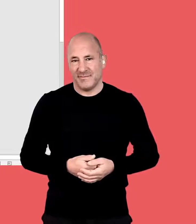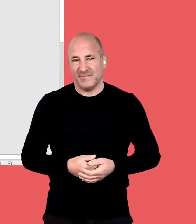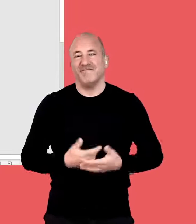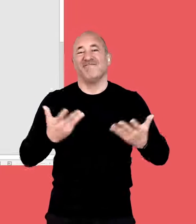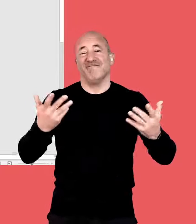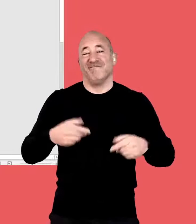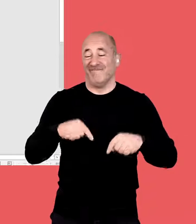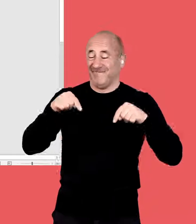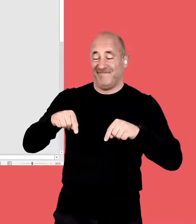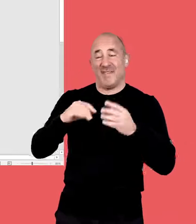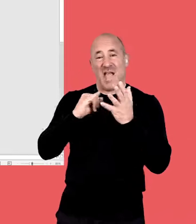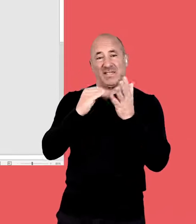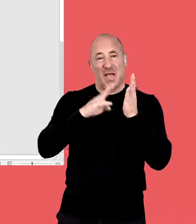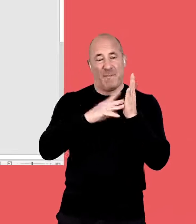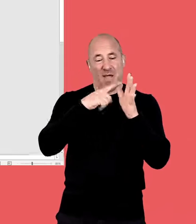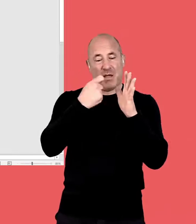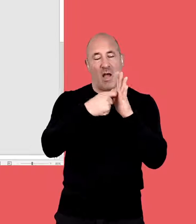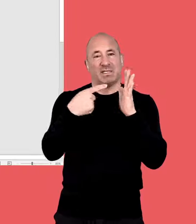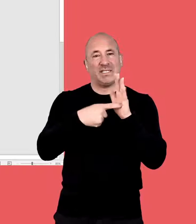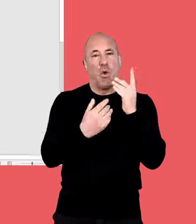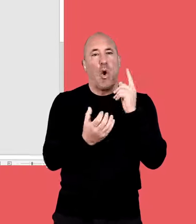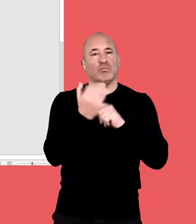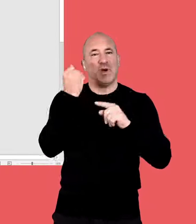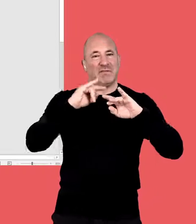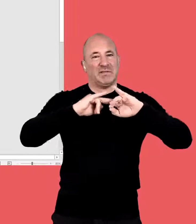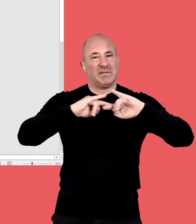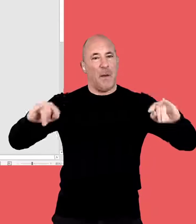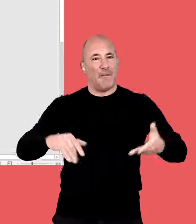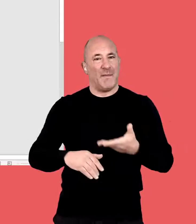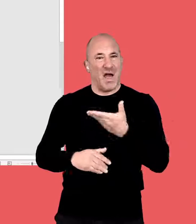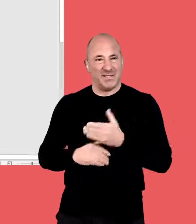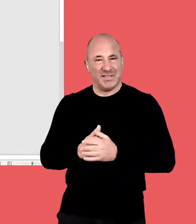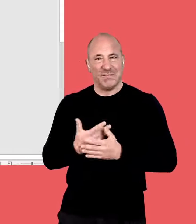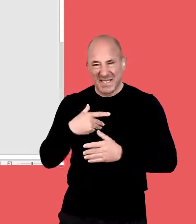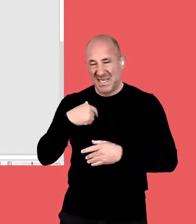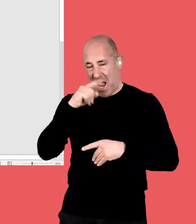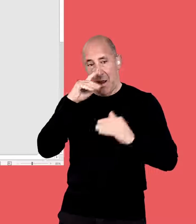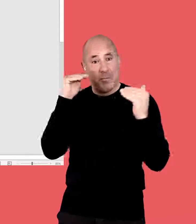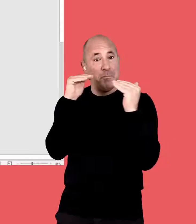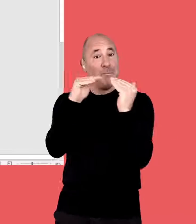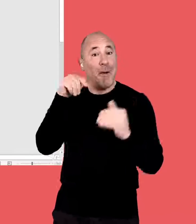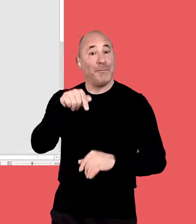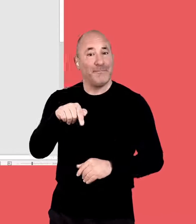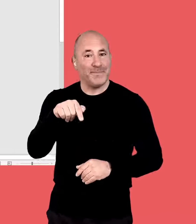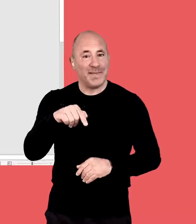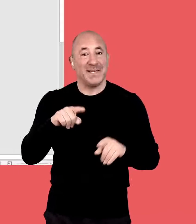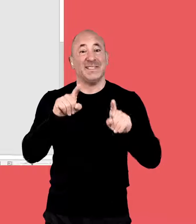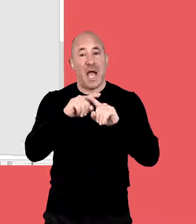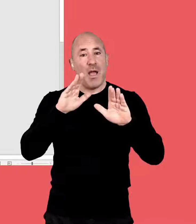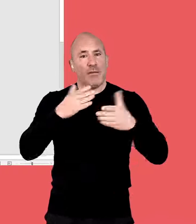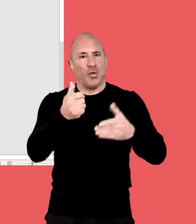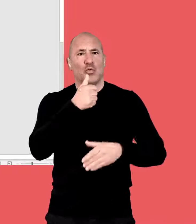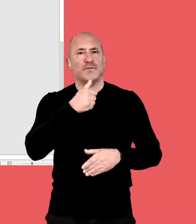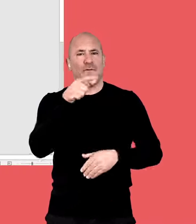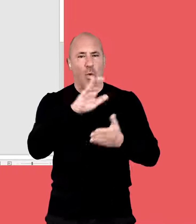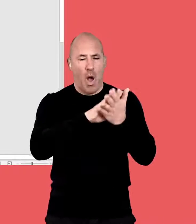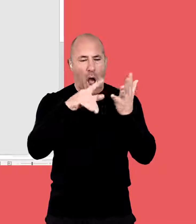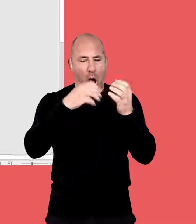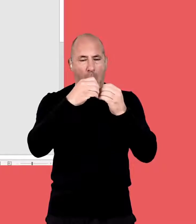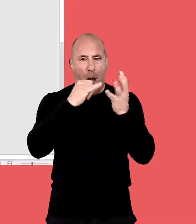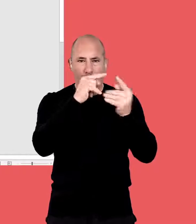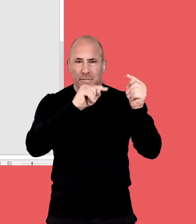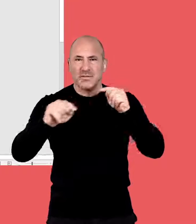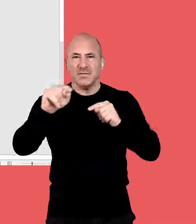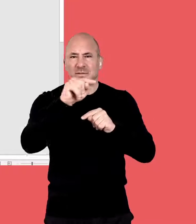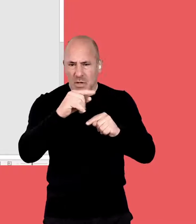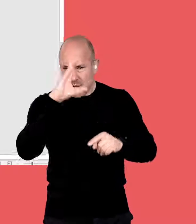The introduction of the SMART Objectives template helps us to satisfy this requirement, as well as provide a useful tool for hubs